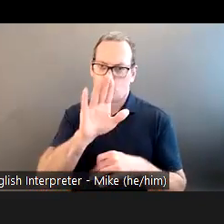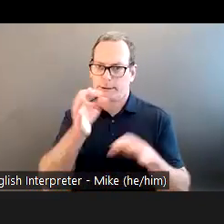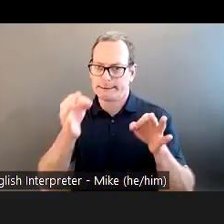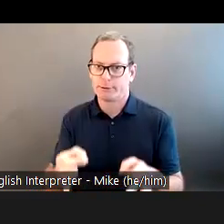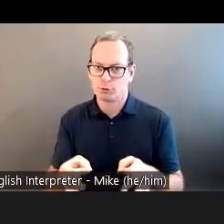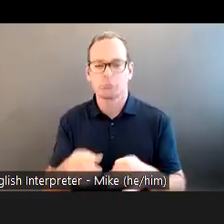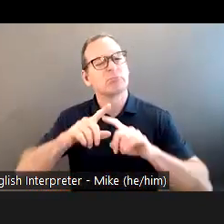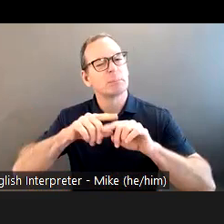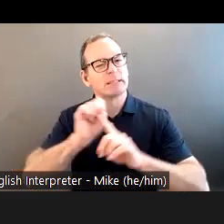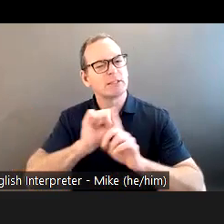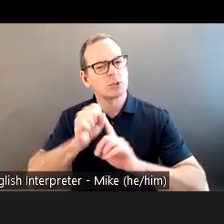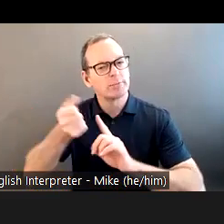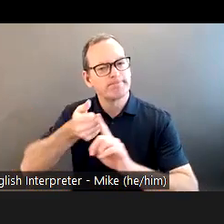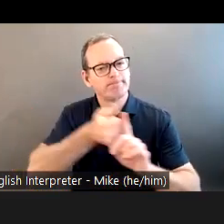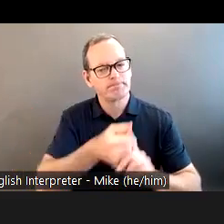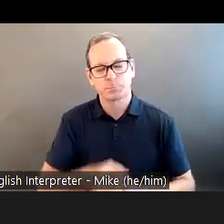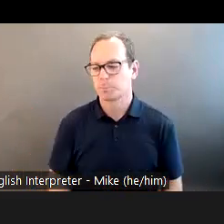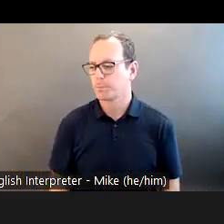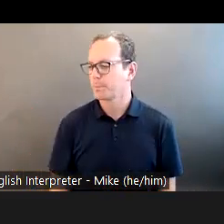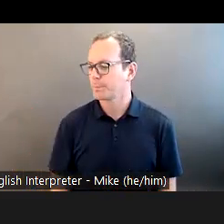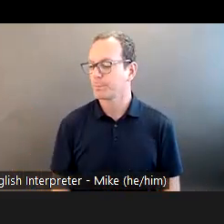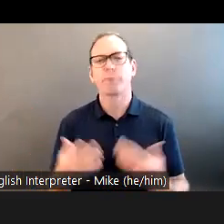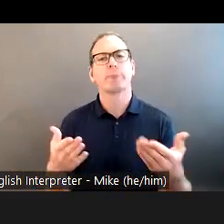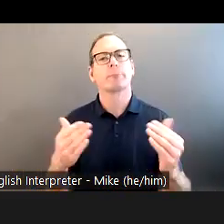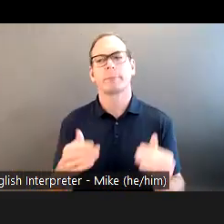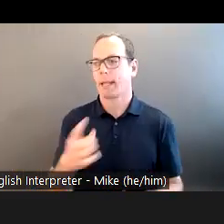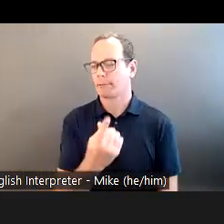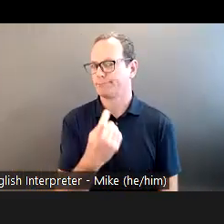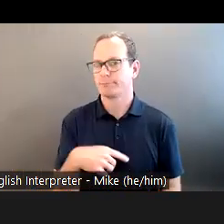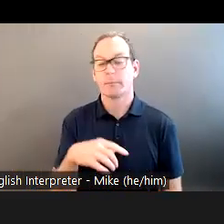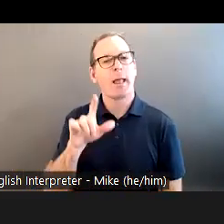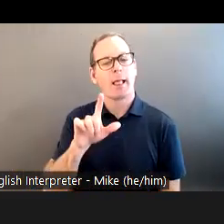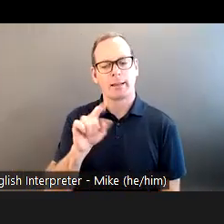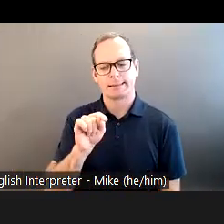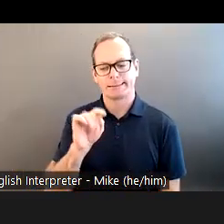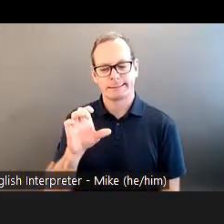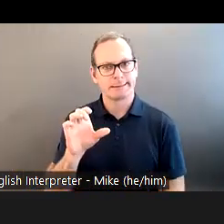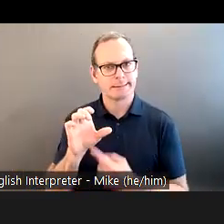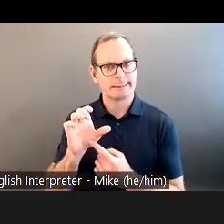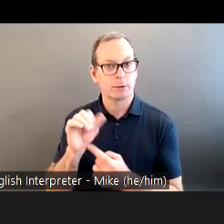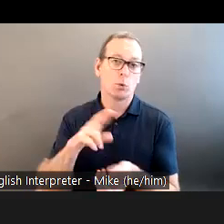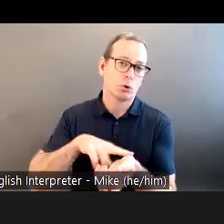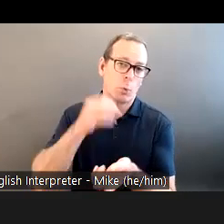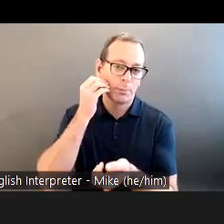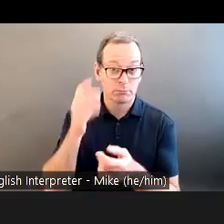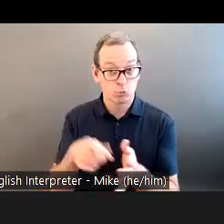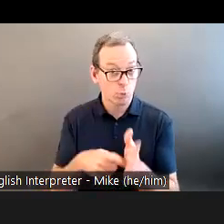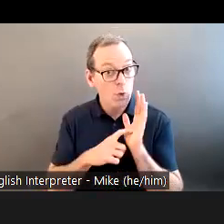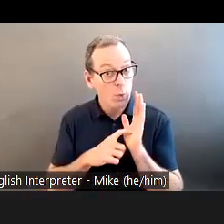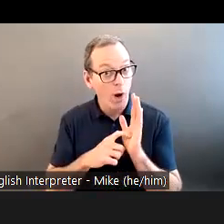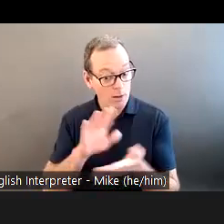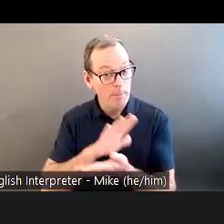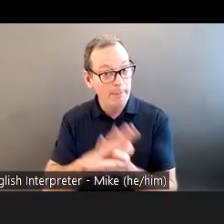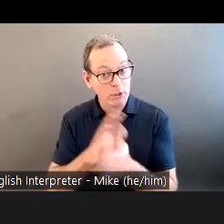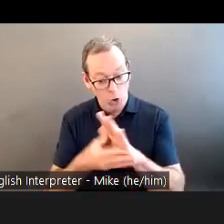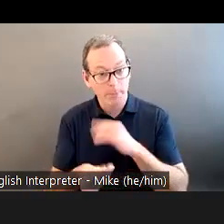And does the long-term care home or retirement home require a copy of my power of attorney? So technically